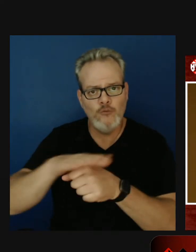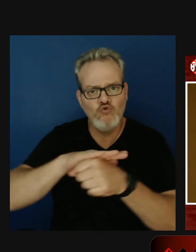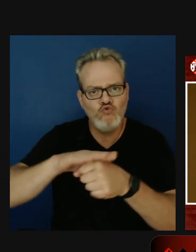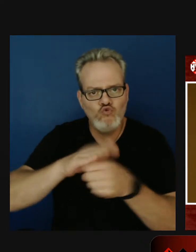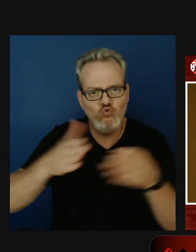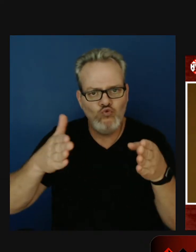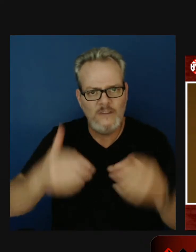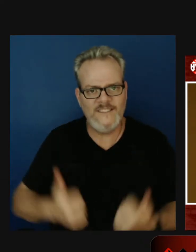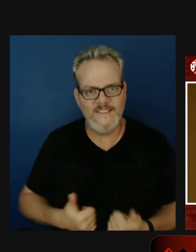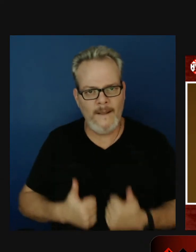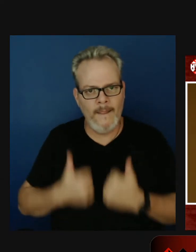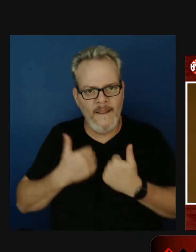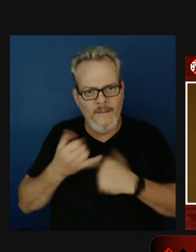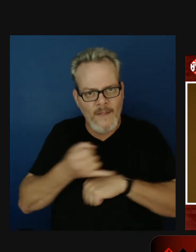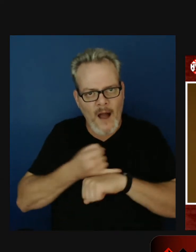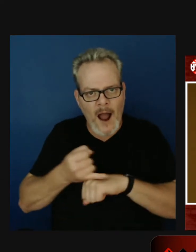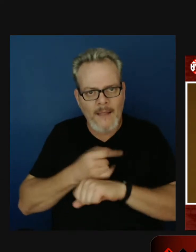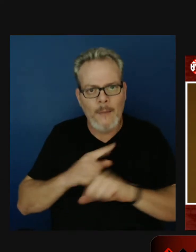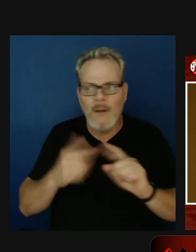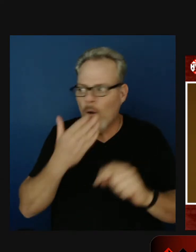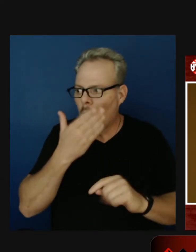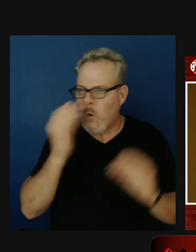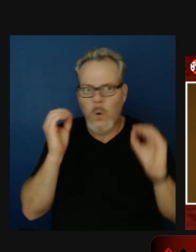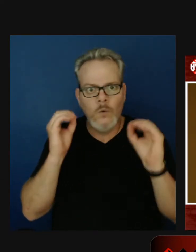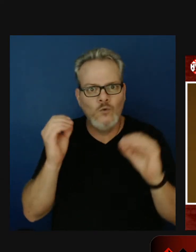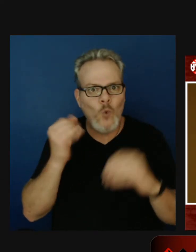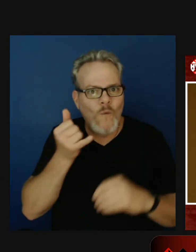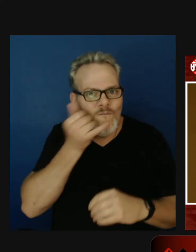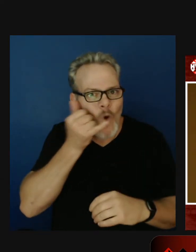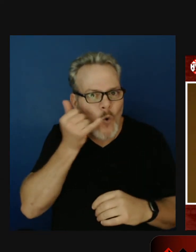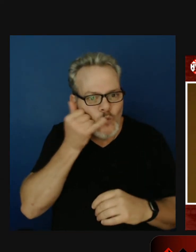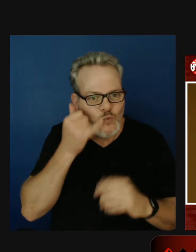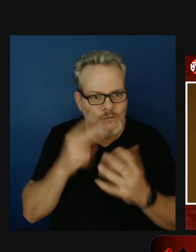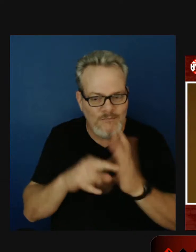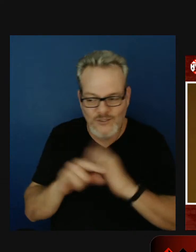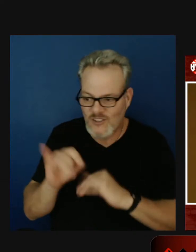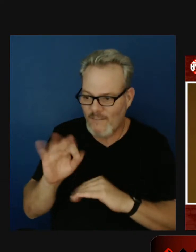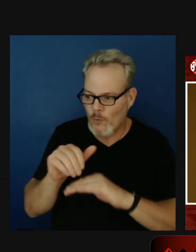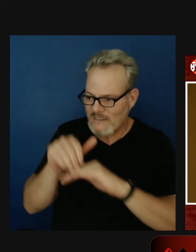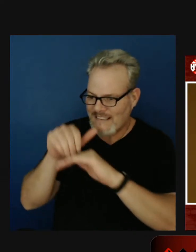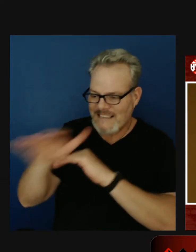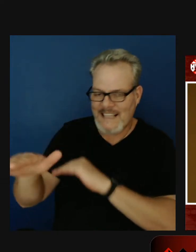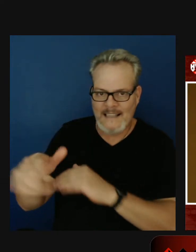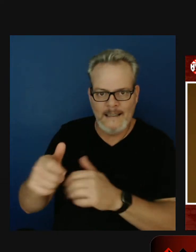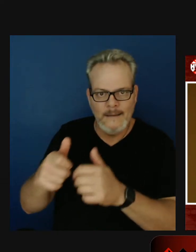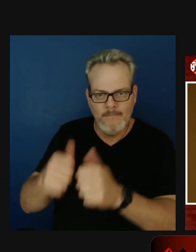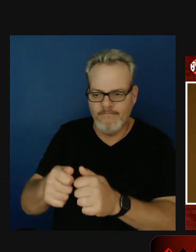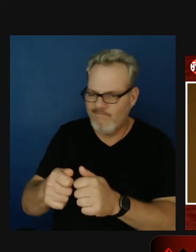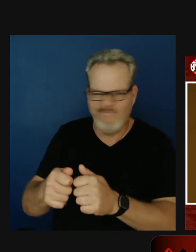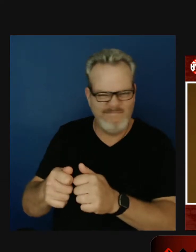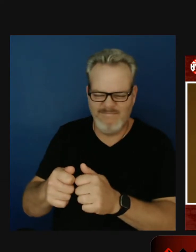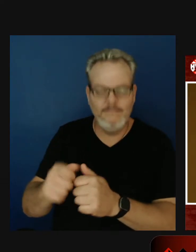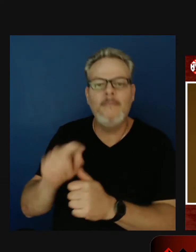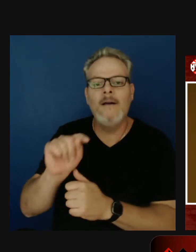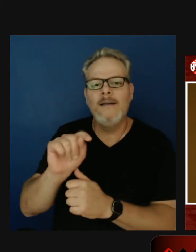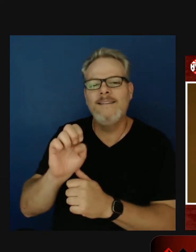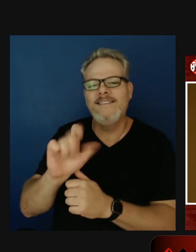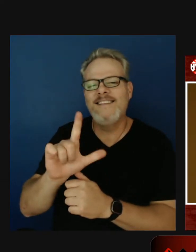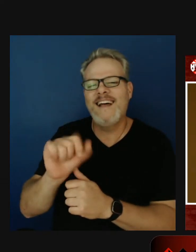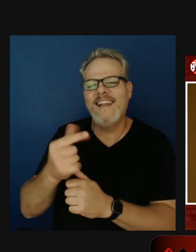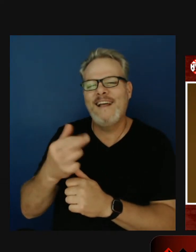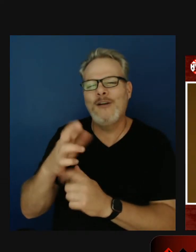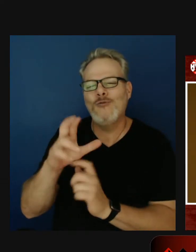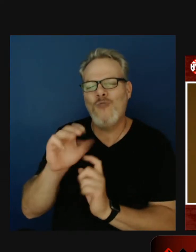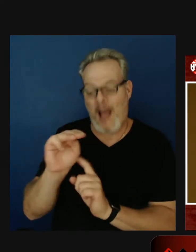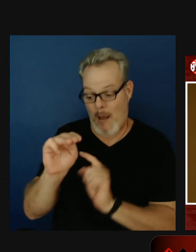at, but of course, with no phones or anything like that. I guess if you wanted to send a telegram or, you know, something like that, you would